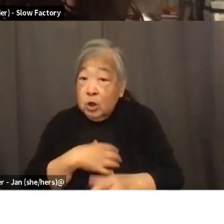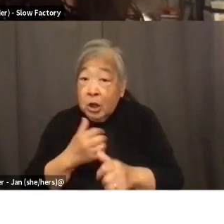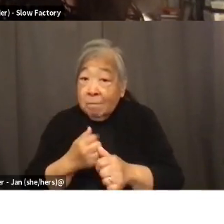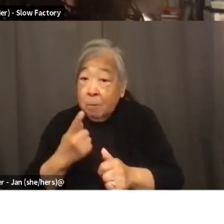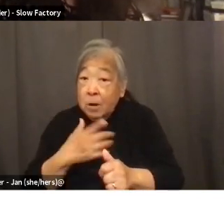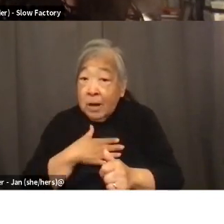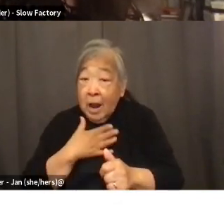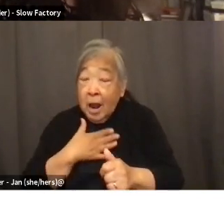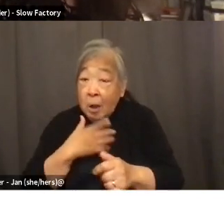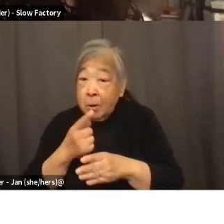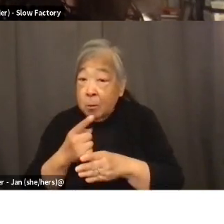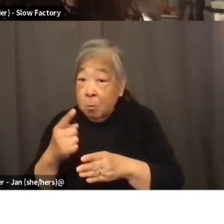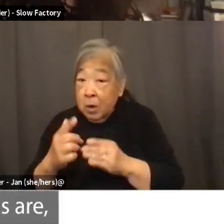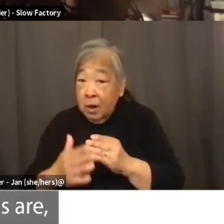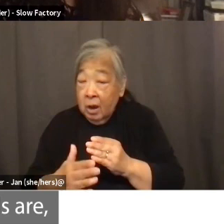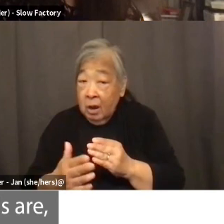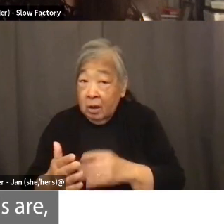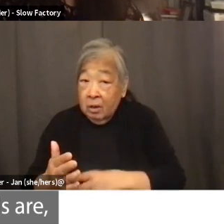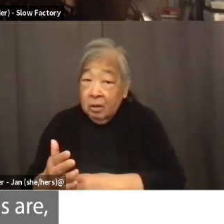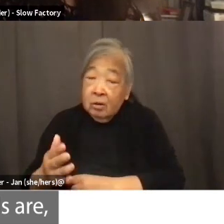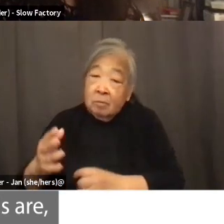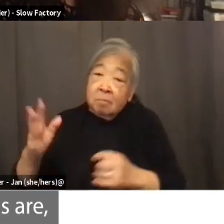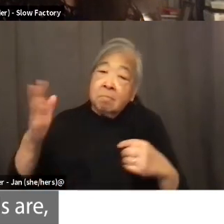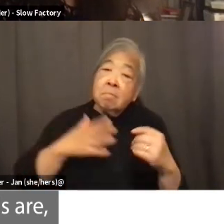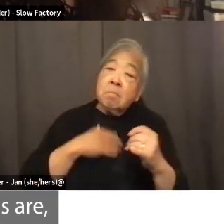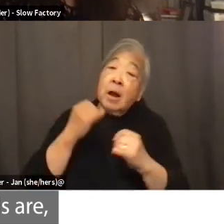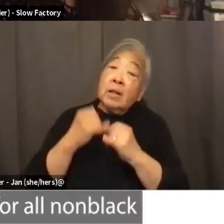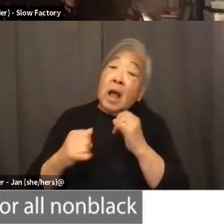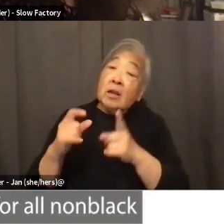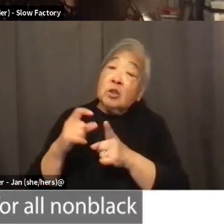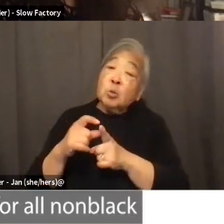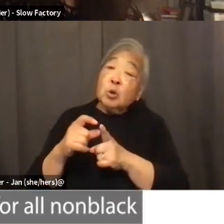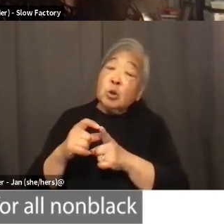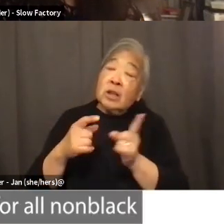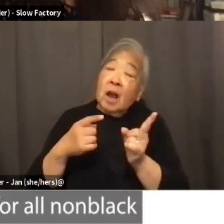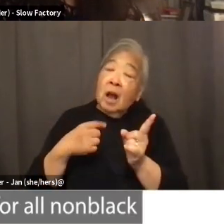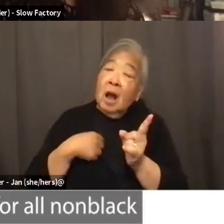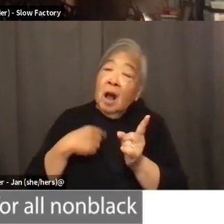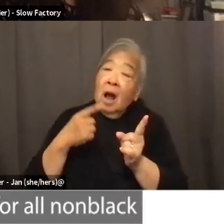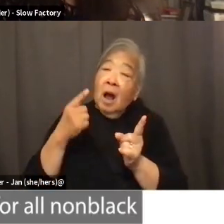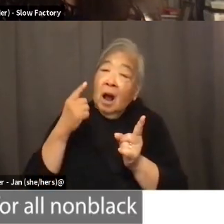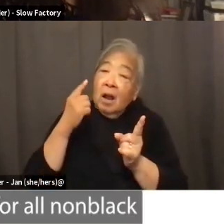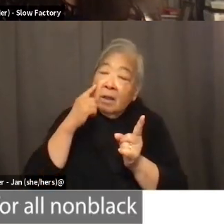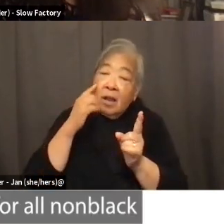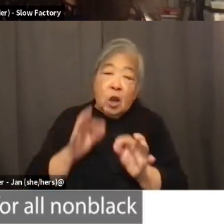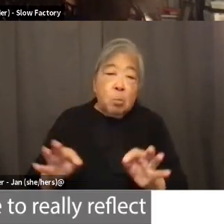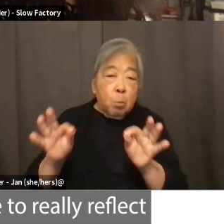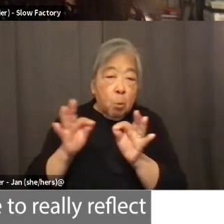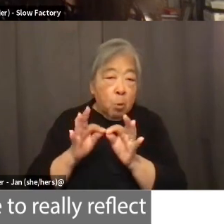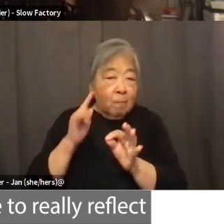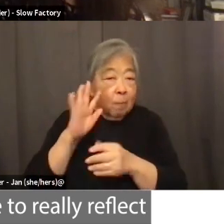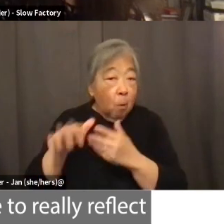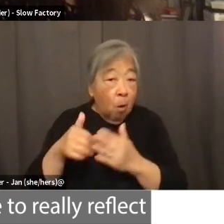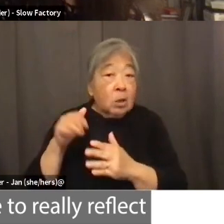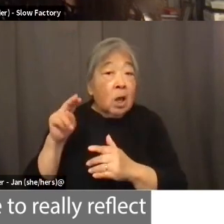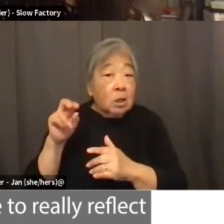weekend? Yeah, my last words are, I think that it is important for all non-Black